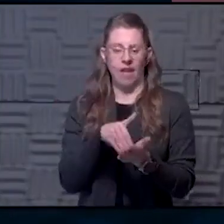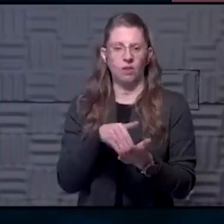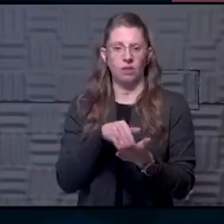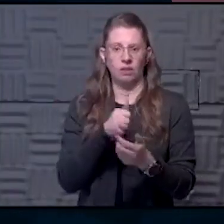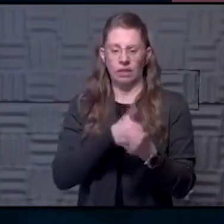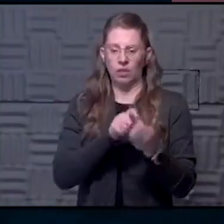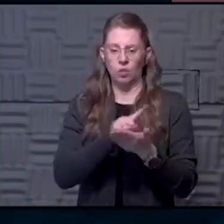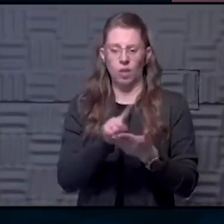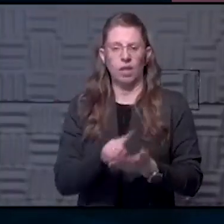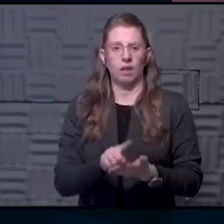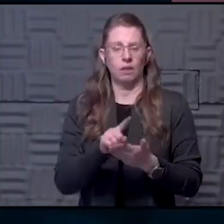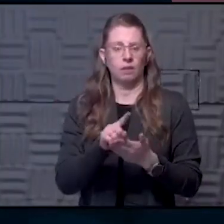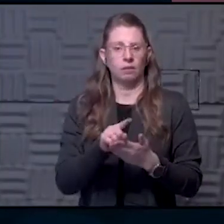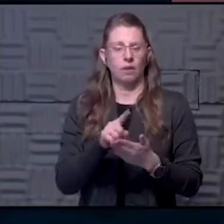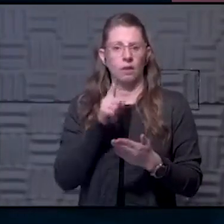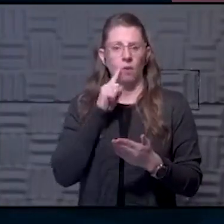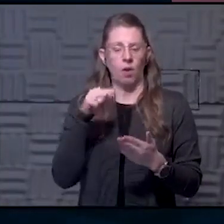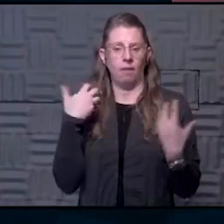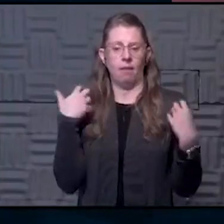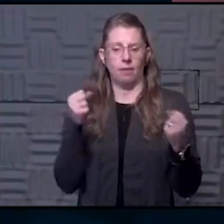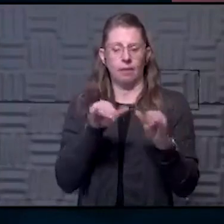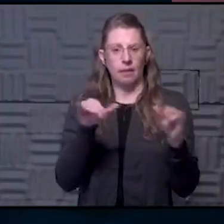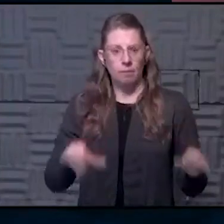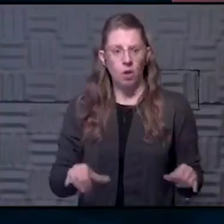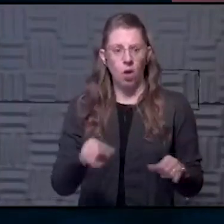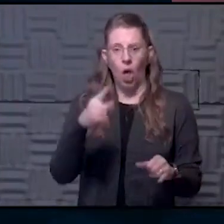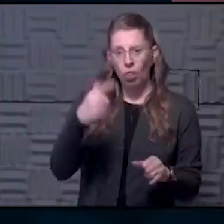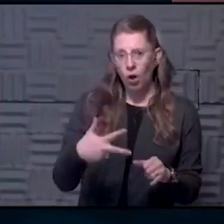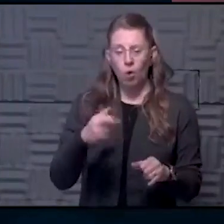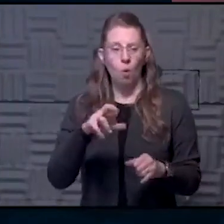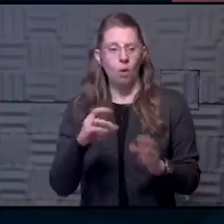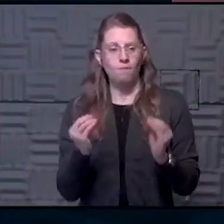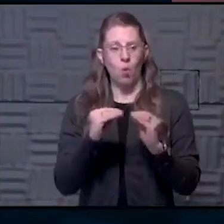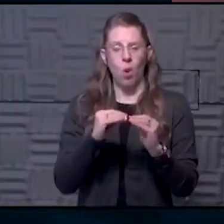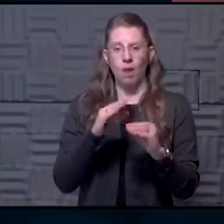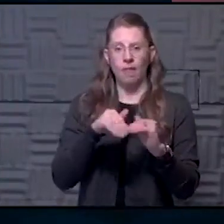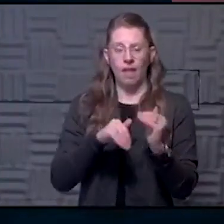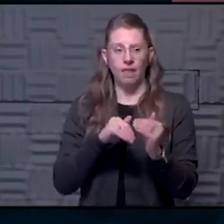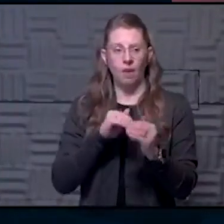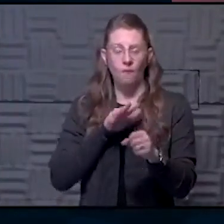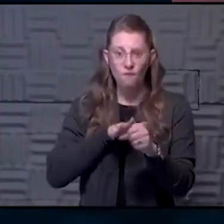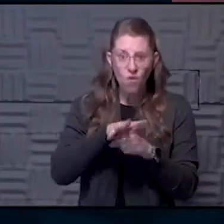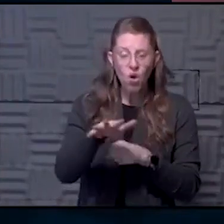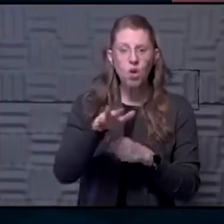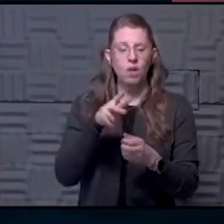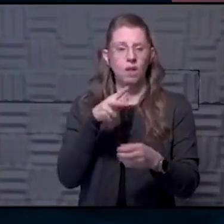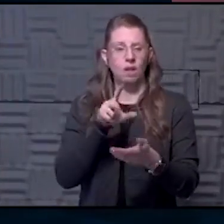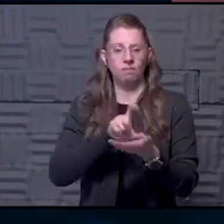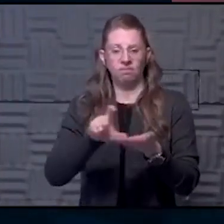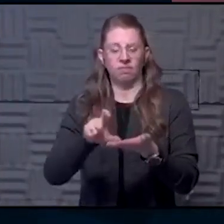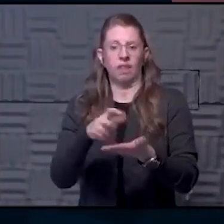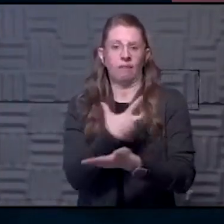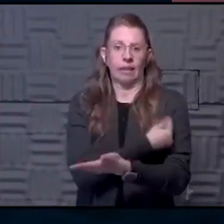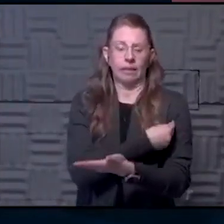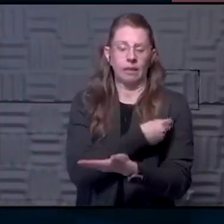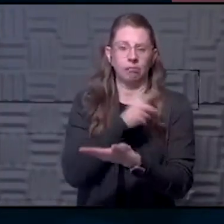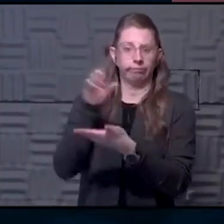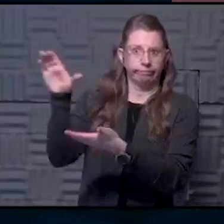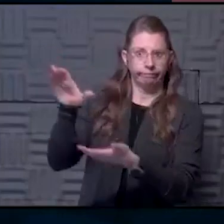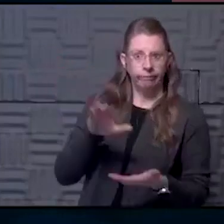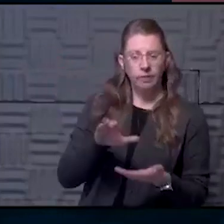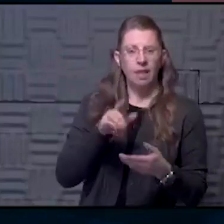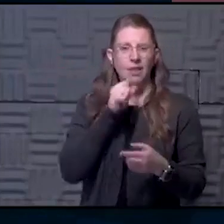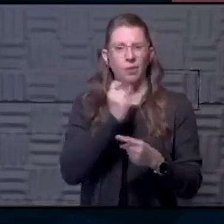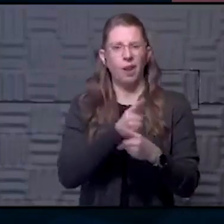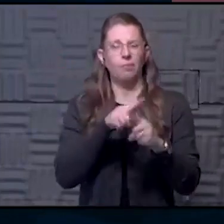week here in the health system. So we could do a third or more of the entire vaccine supply you're getting. Obviously, that's not right, but